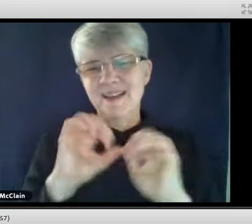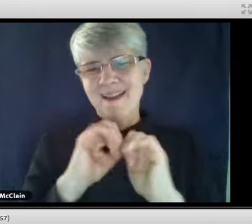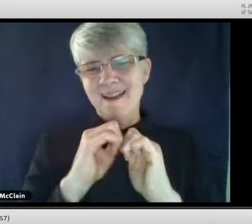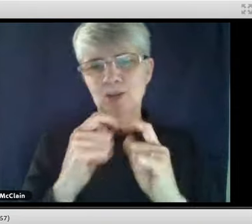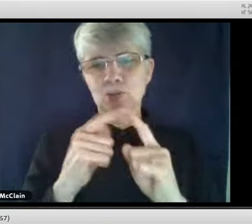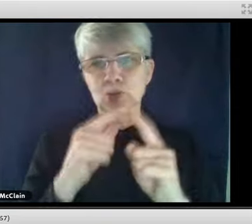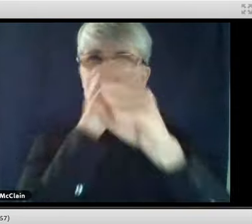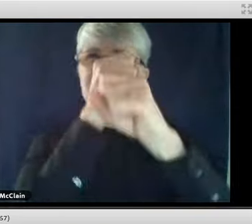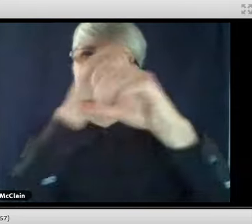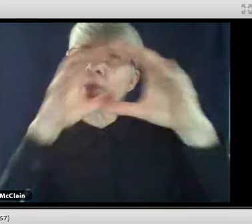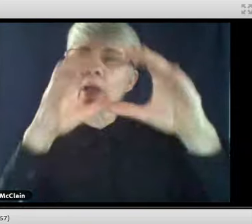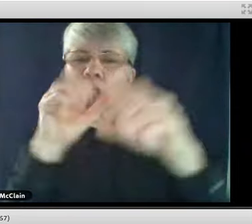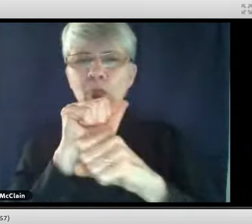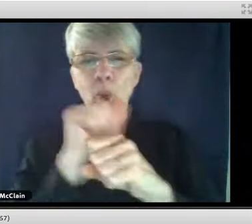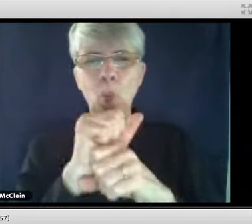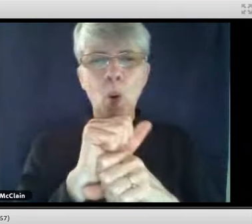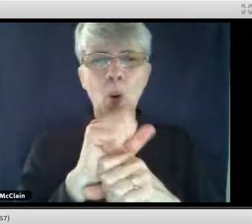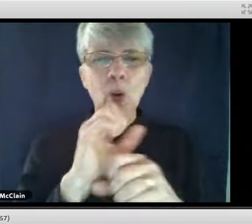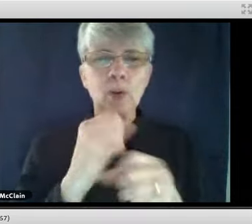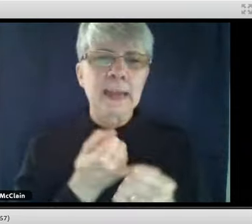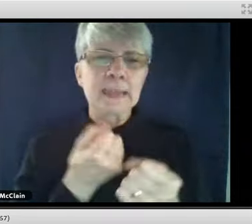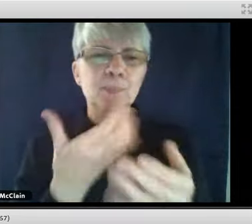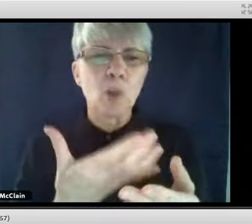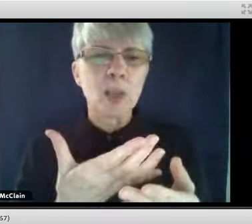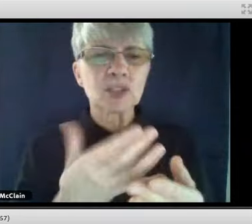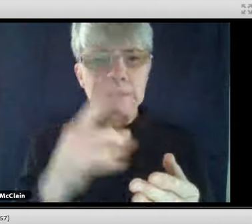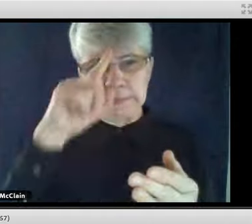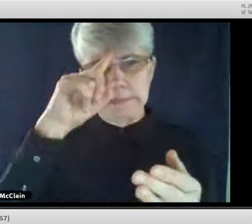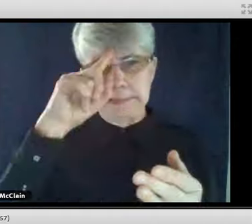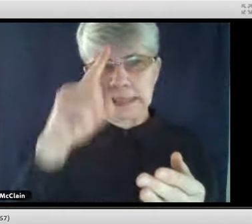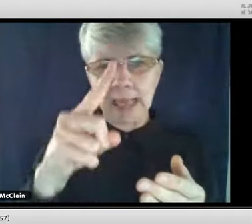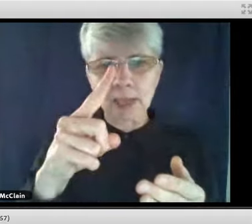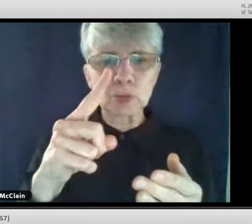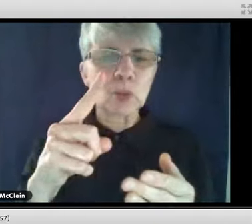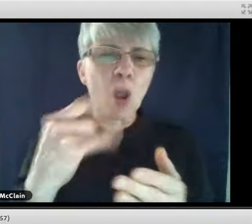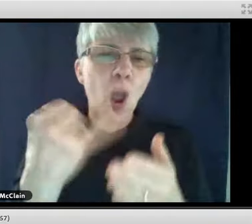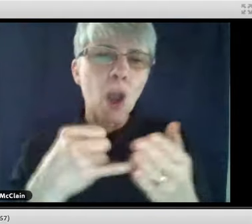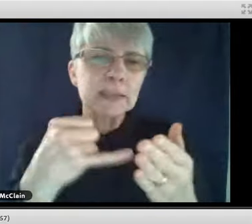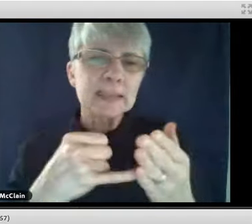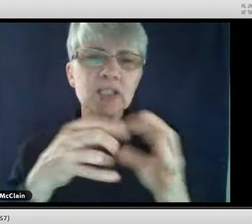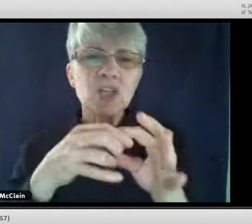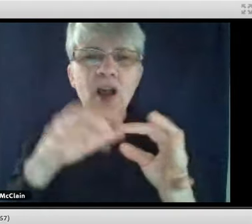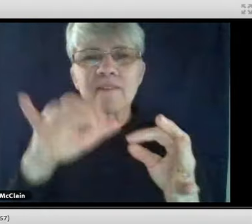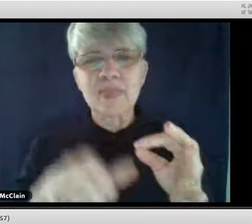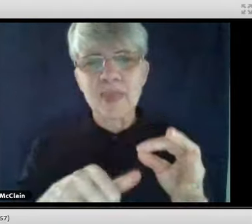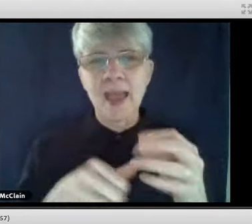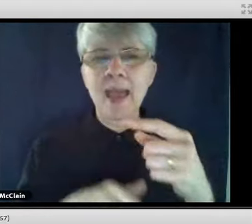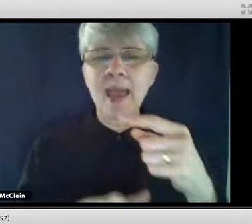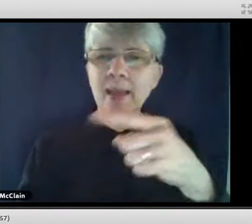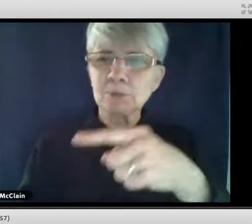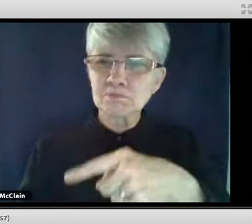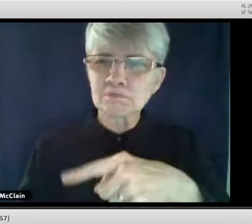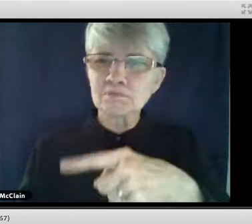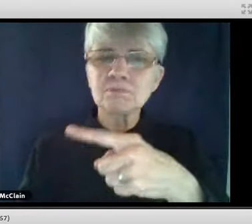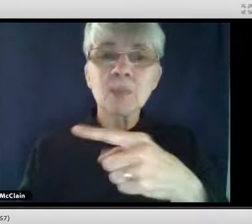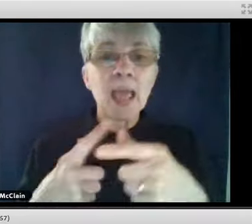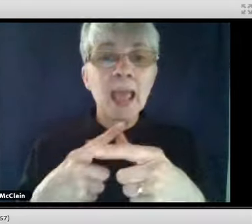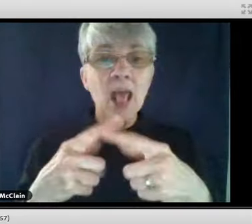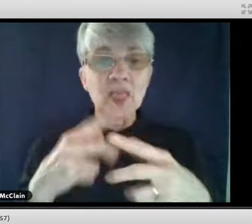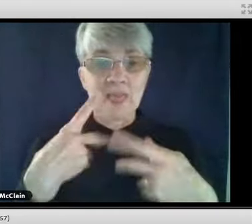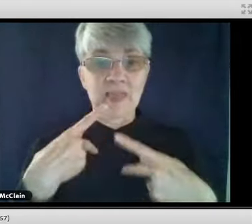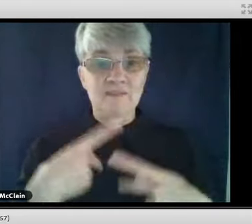envision the work and expression as kind of the intellectual or artistic content above that kind of squiggly red line, and then the physical